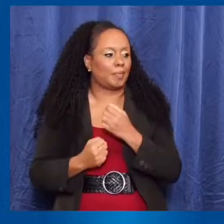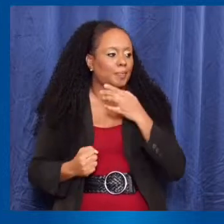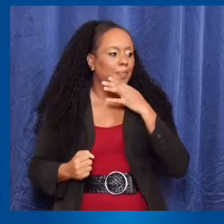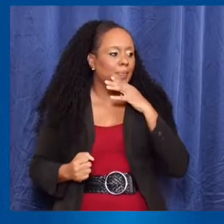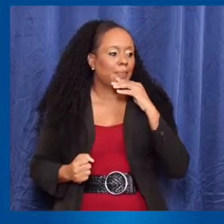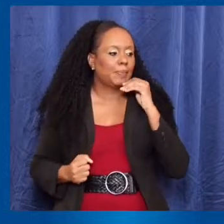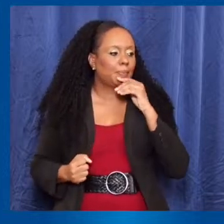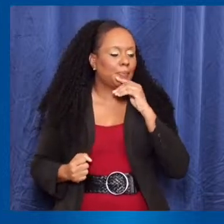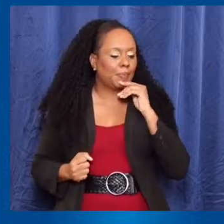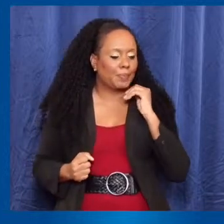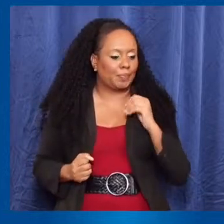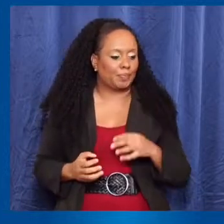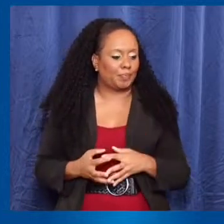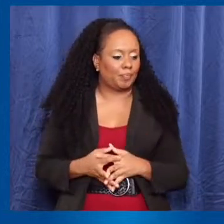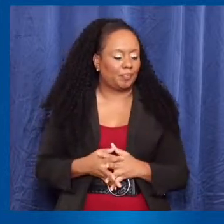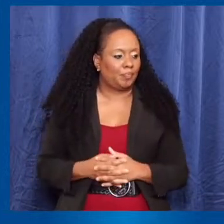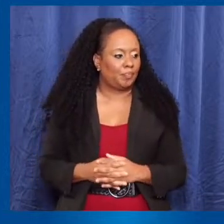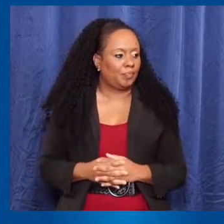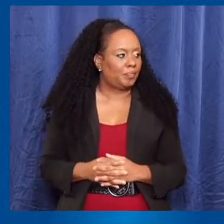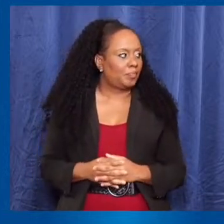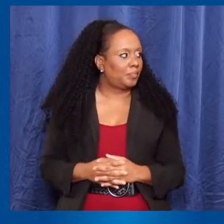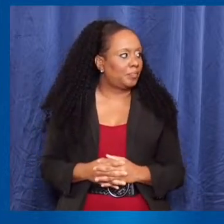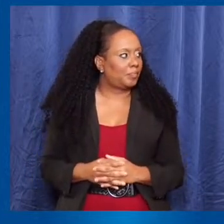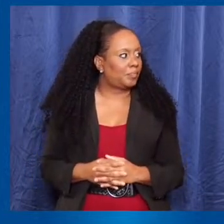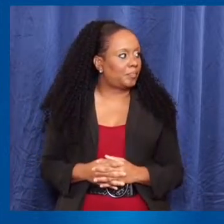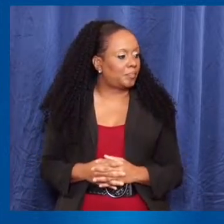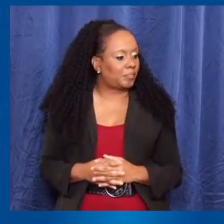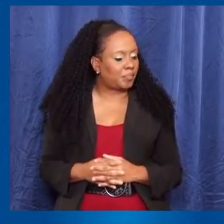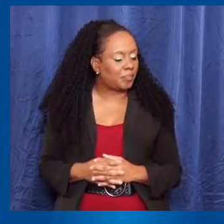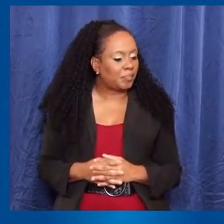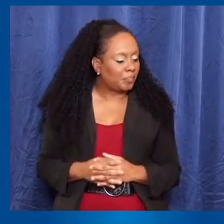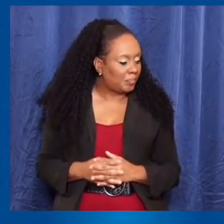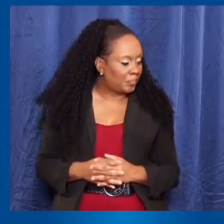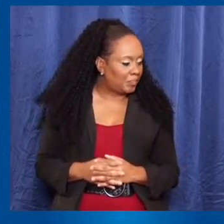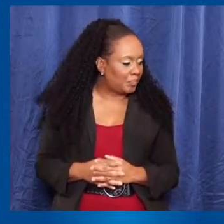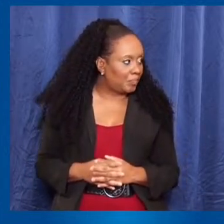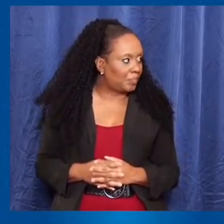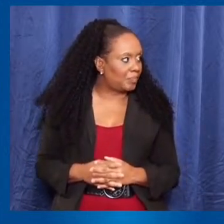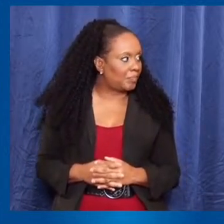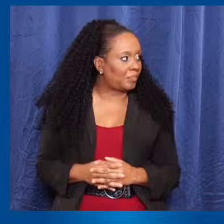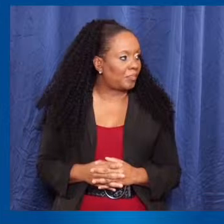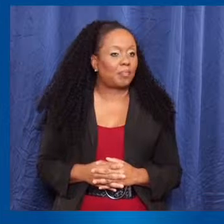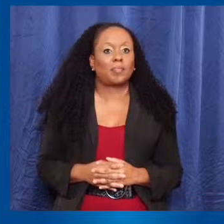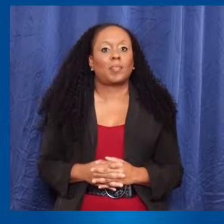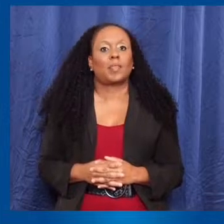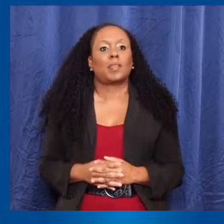I am quietly confident that our greatest ally will be the climate.